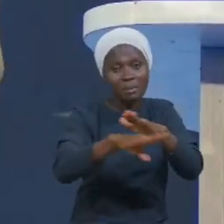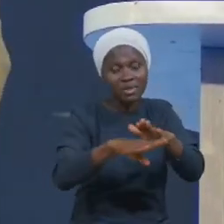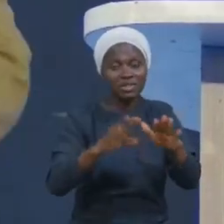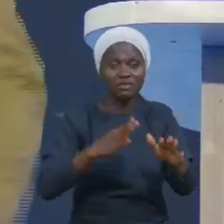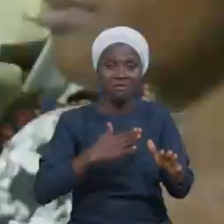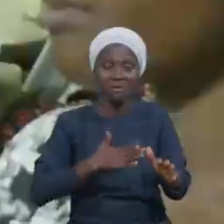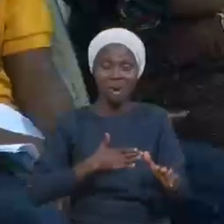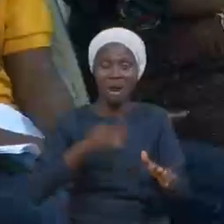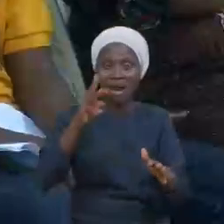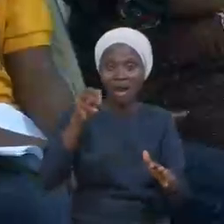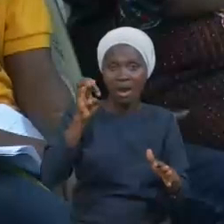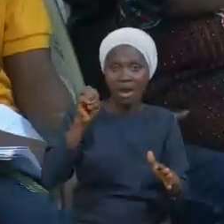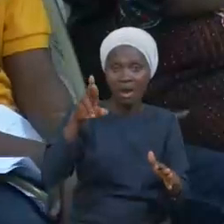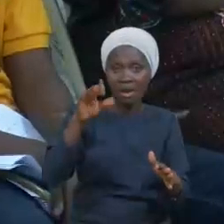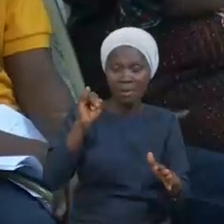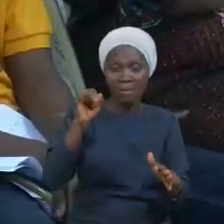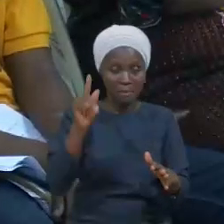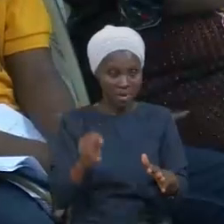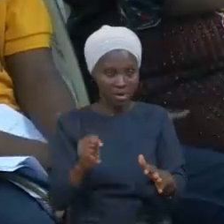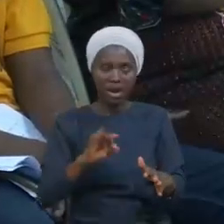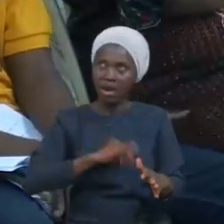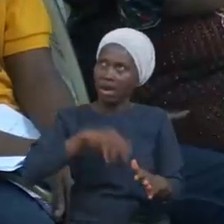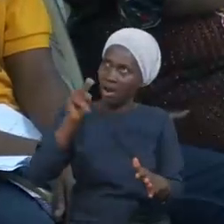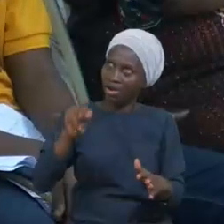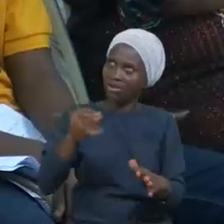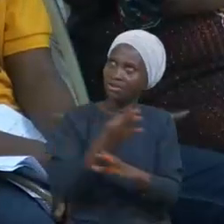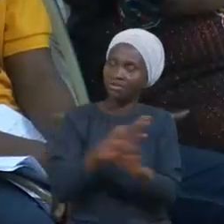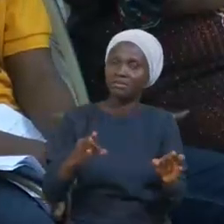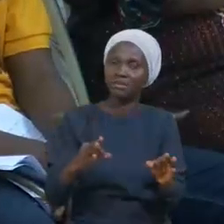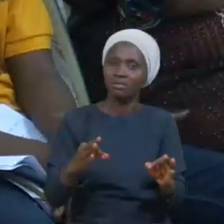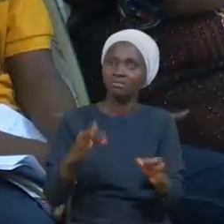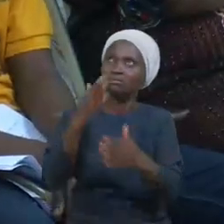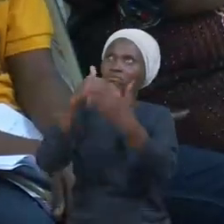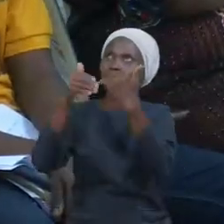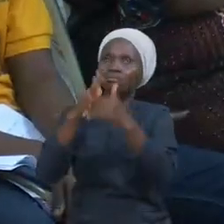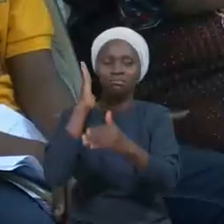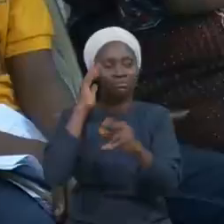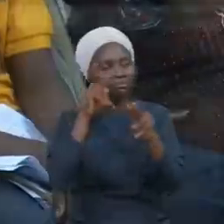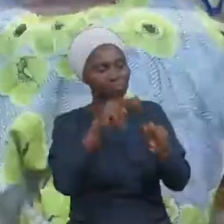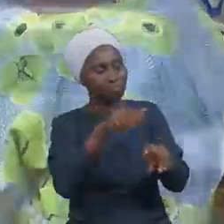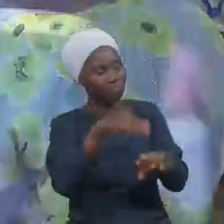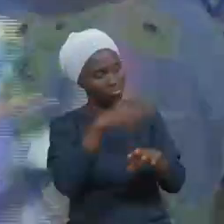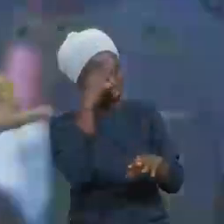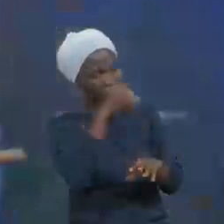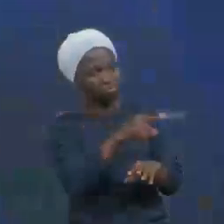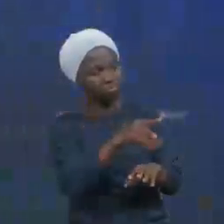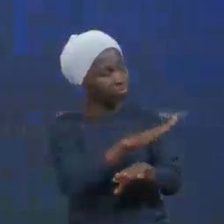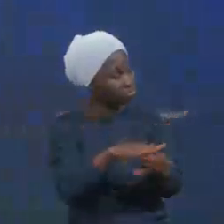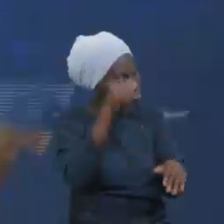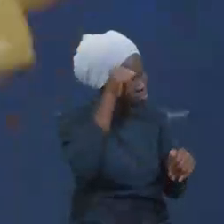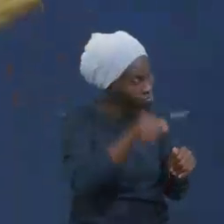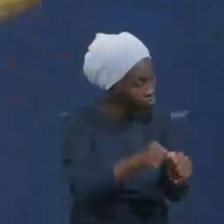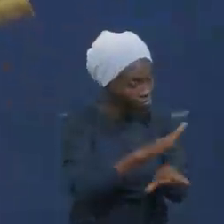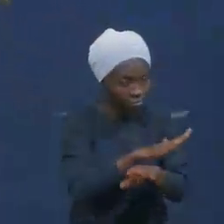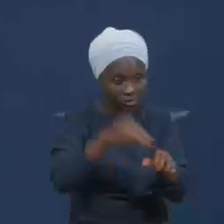marriage, I need freedom. Heaven will look away. Didn't you remember? Don't you